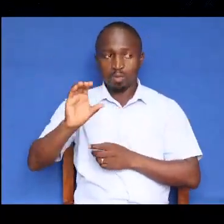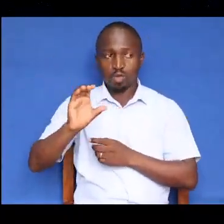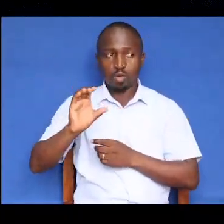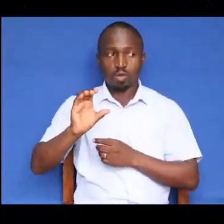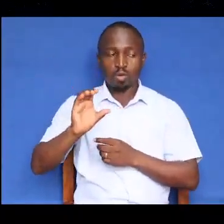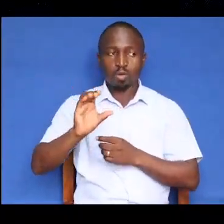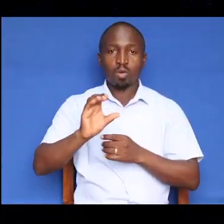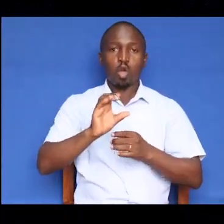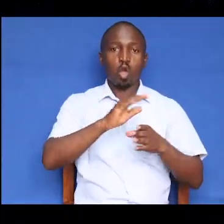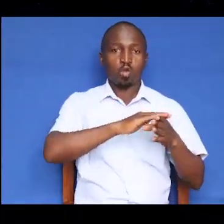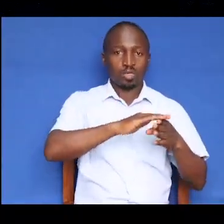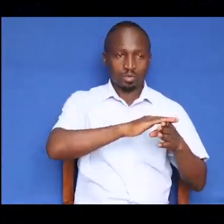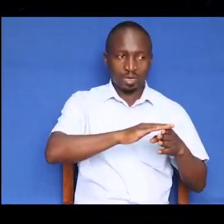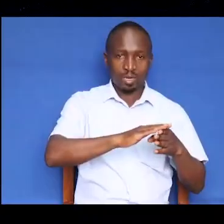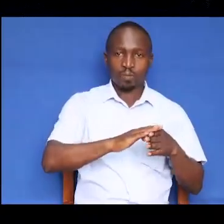consumption